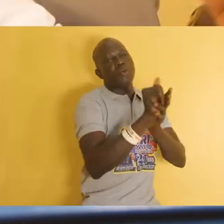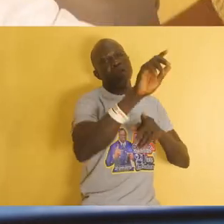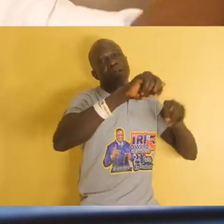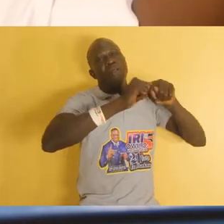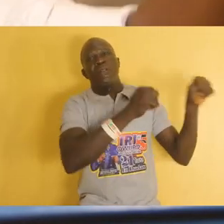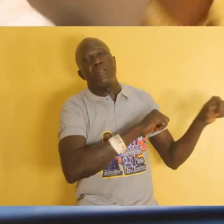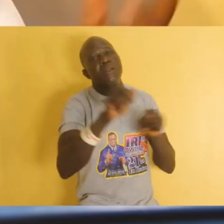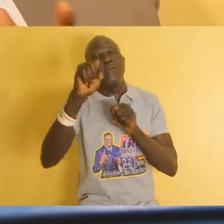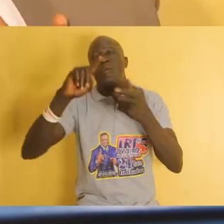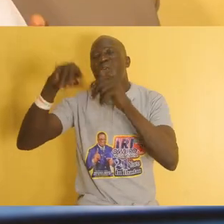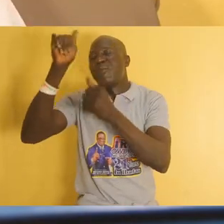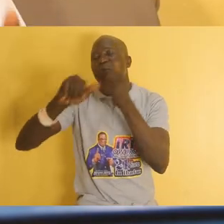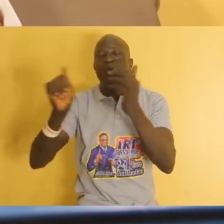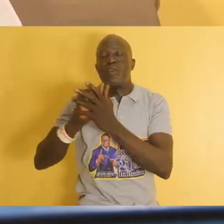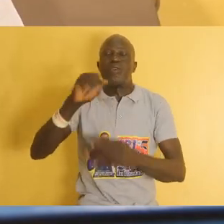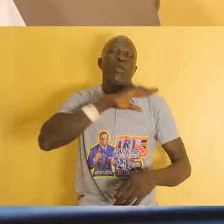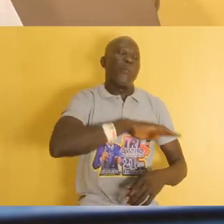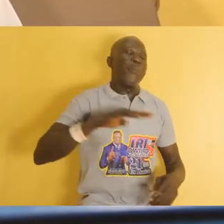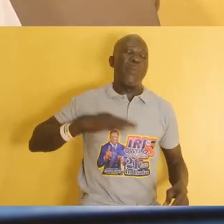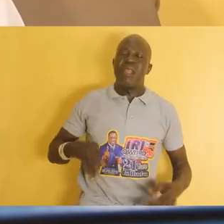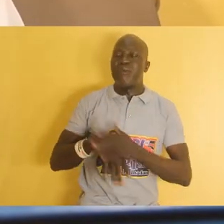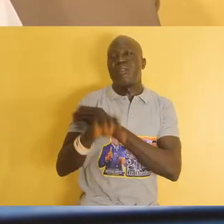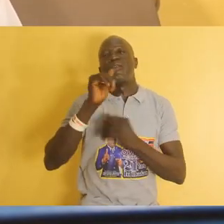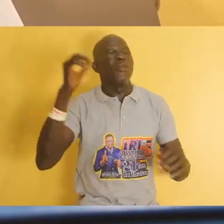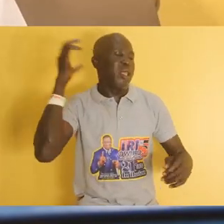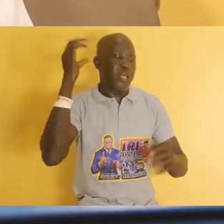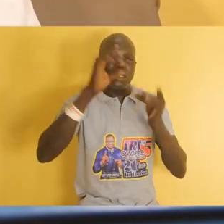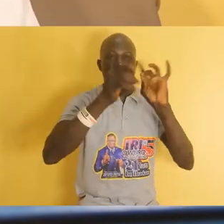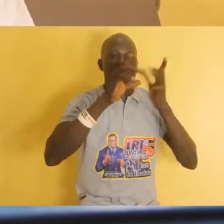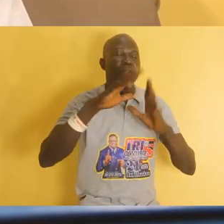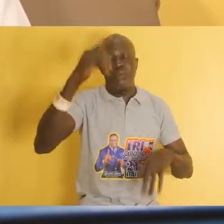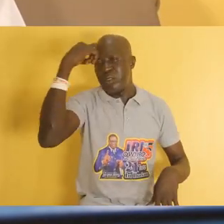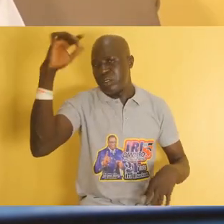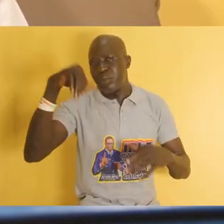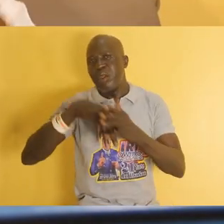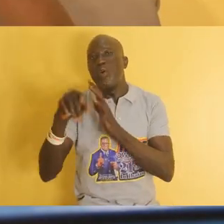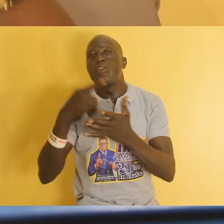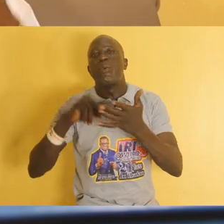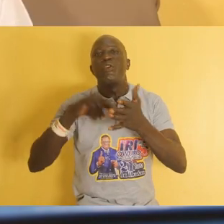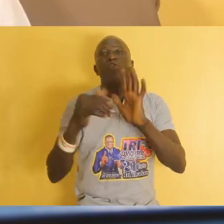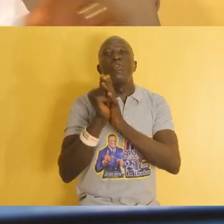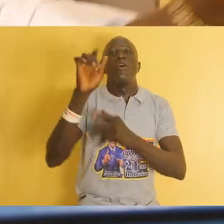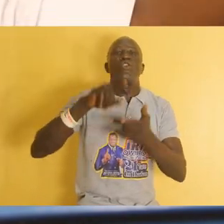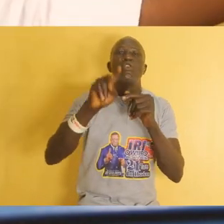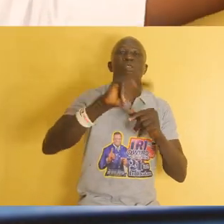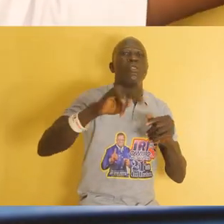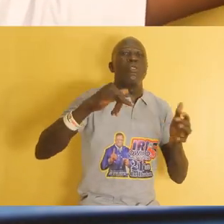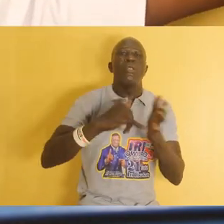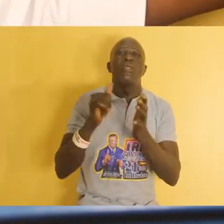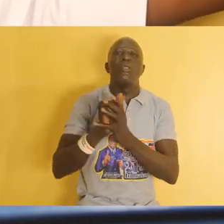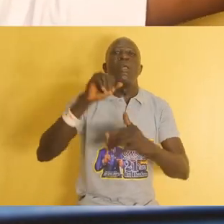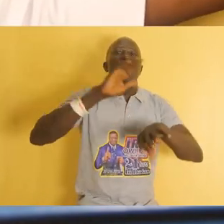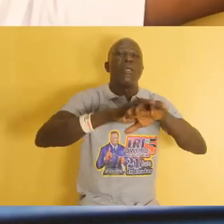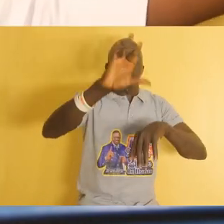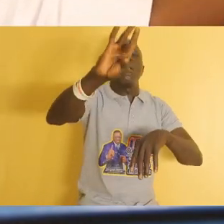be transmitted. Will be transmitted. Lati ma gbe tu ma la kini tu ma la re o nilo re abo